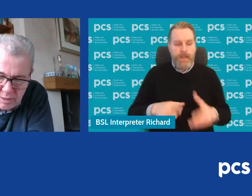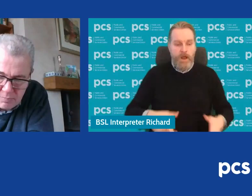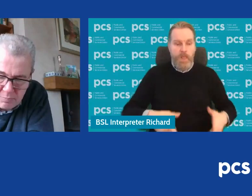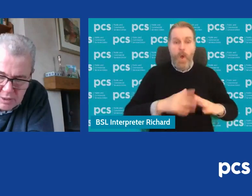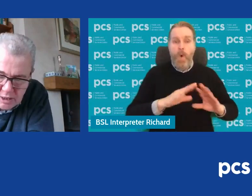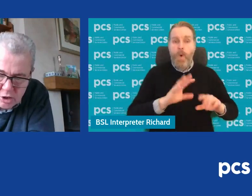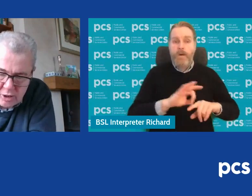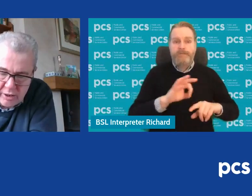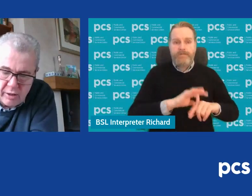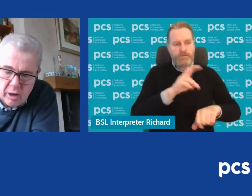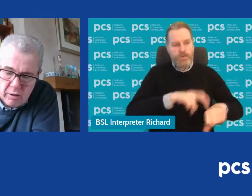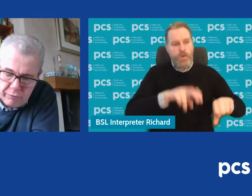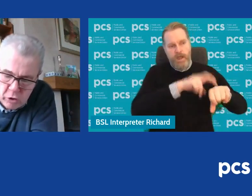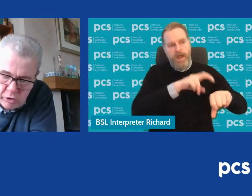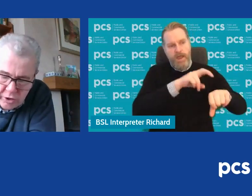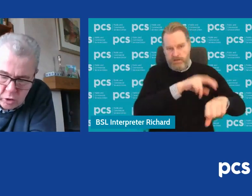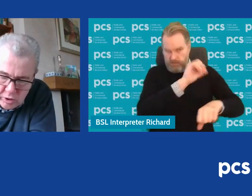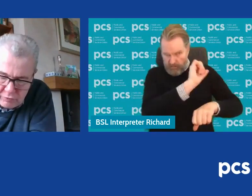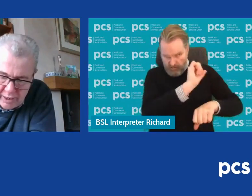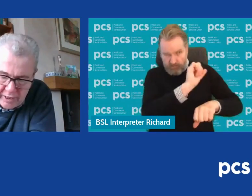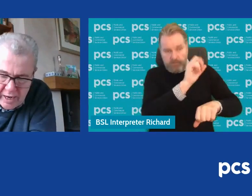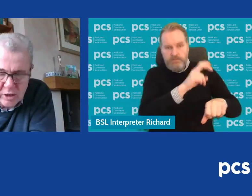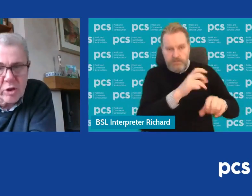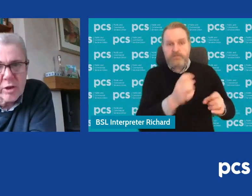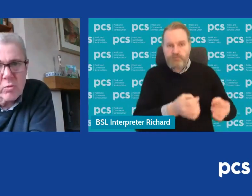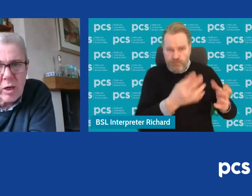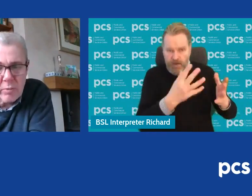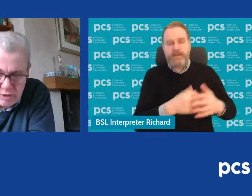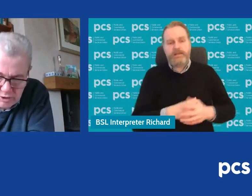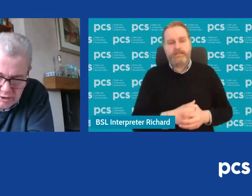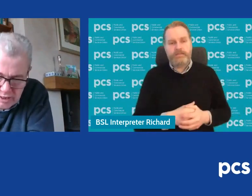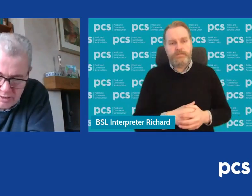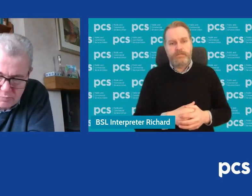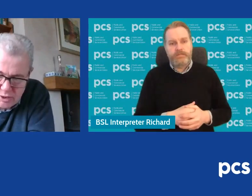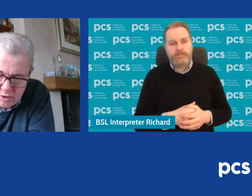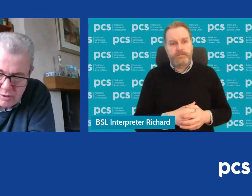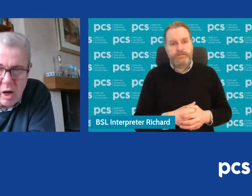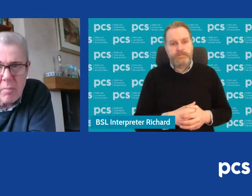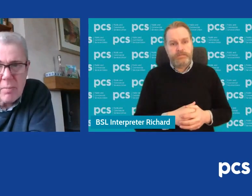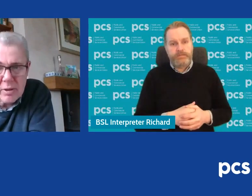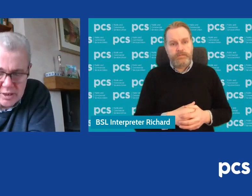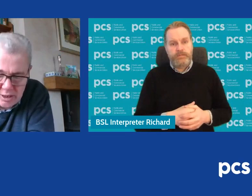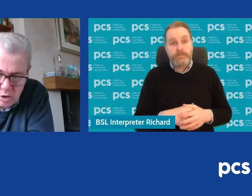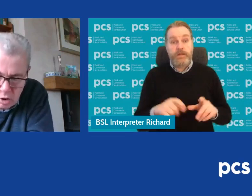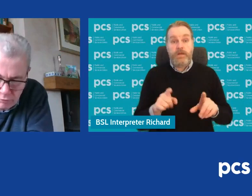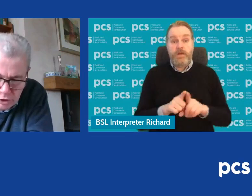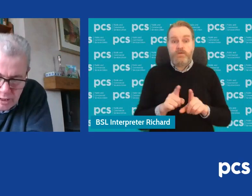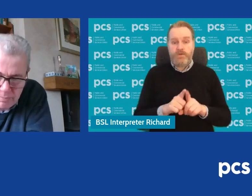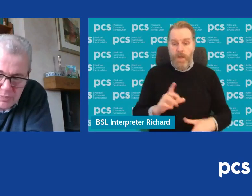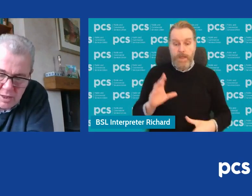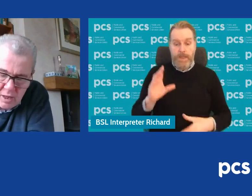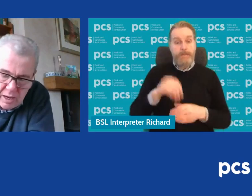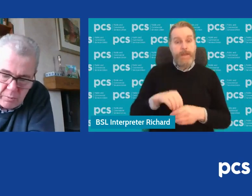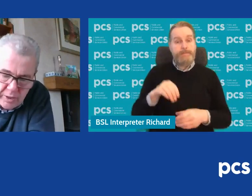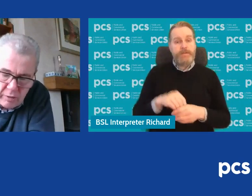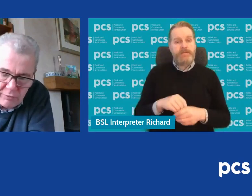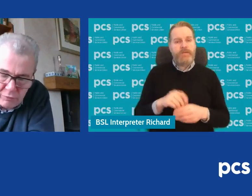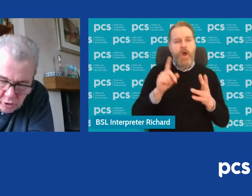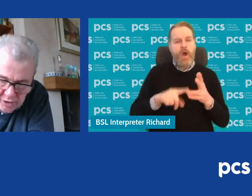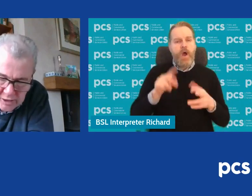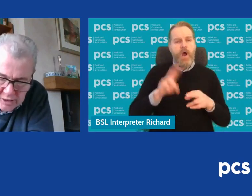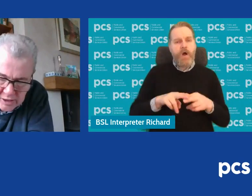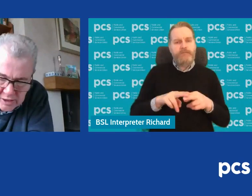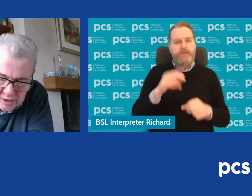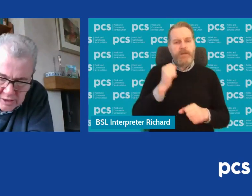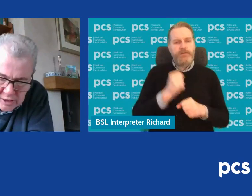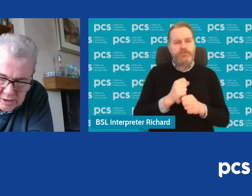the potentially further notifying action as well we've done today in our members in Ofgem. And we are